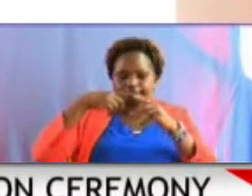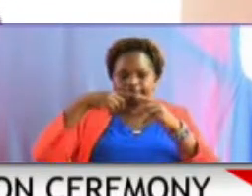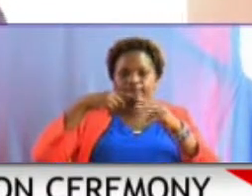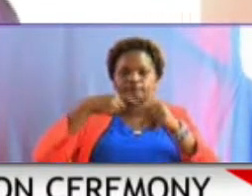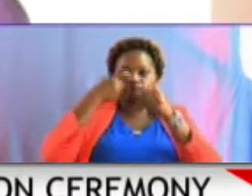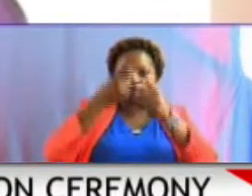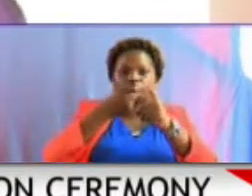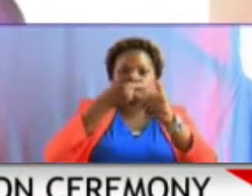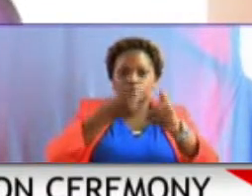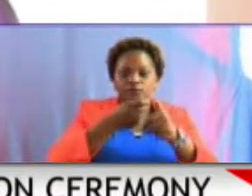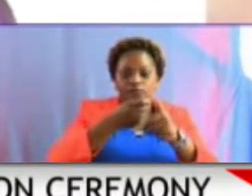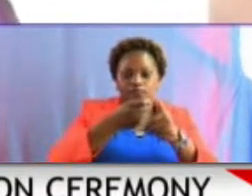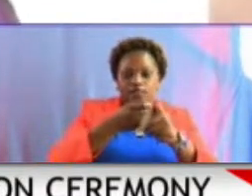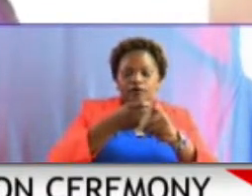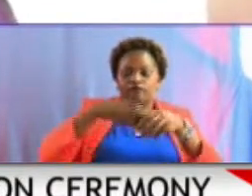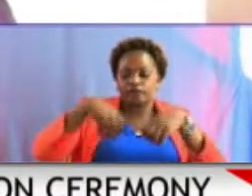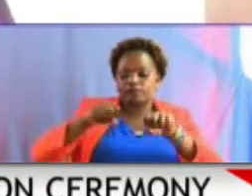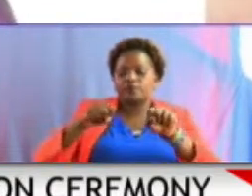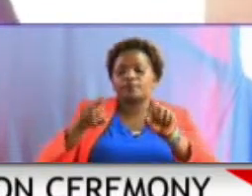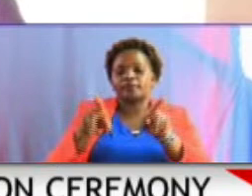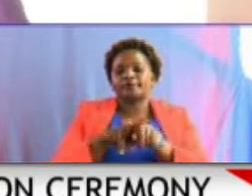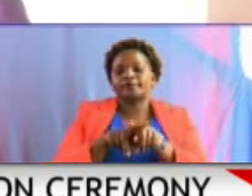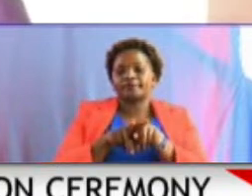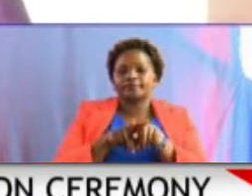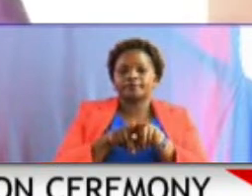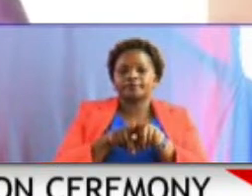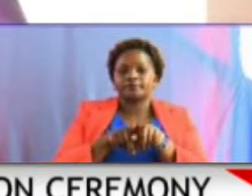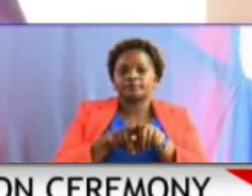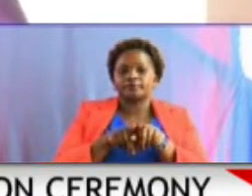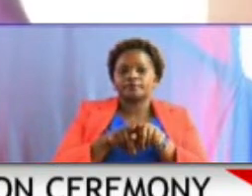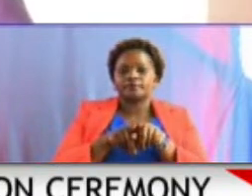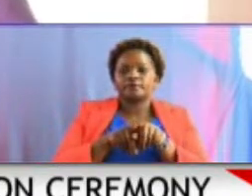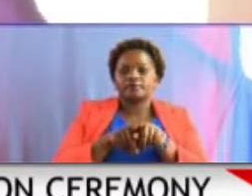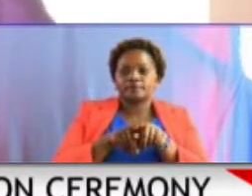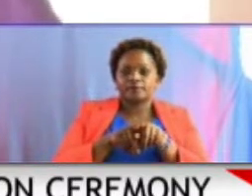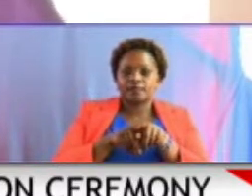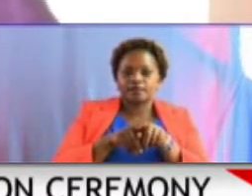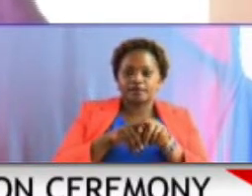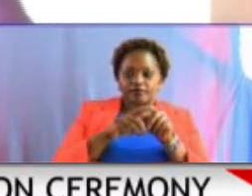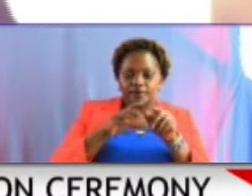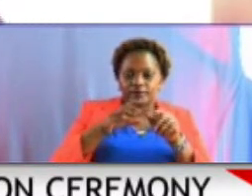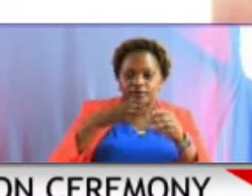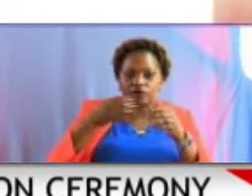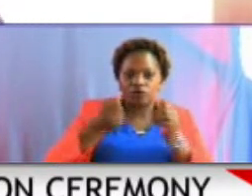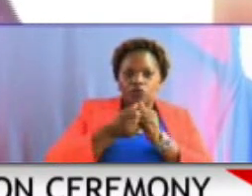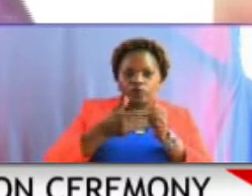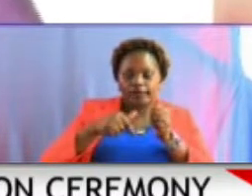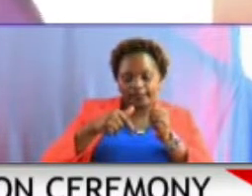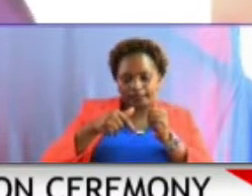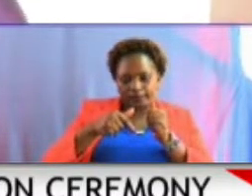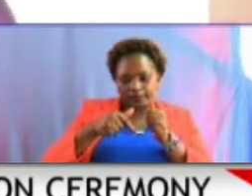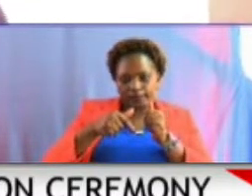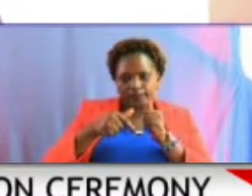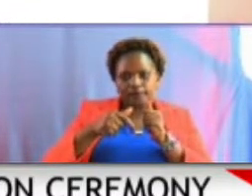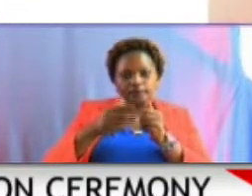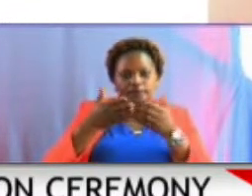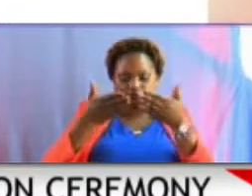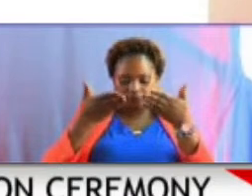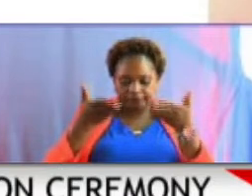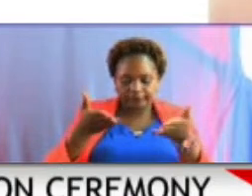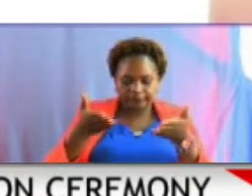degrees and award of diplomas. Mr. Chancellor, sir, with us in front of you